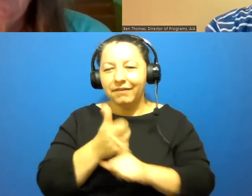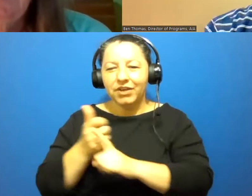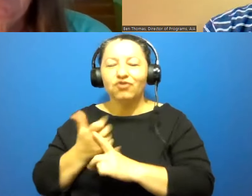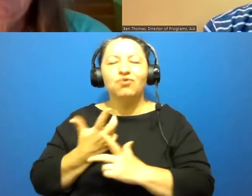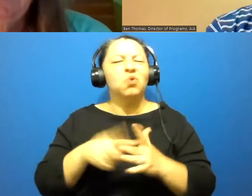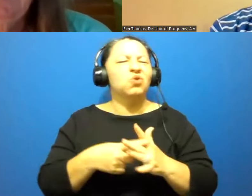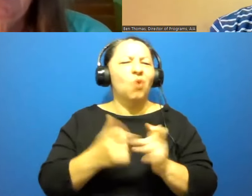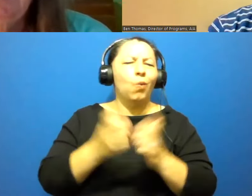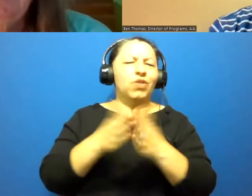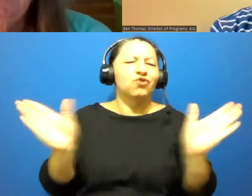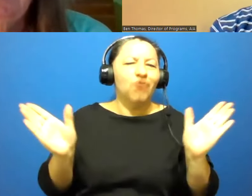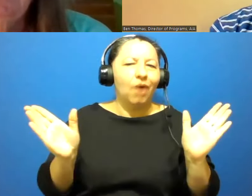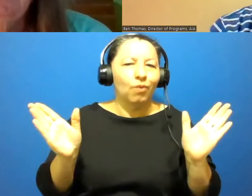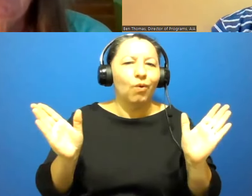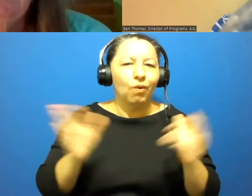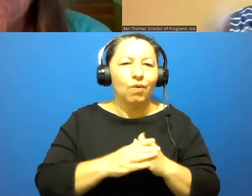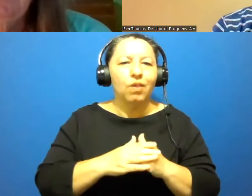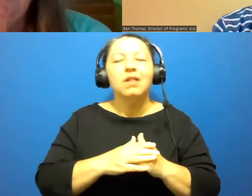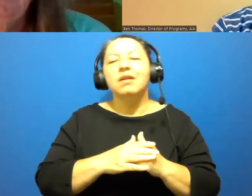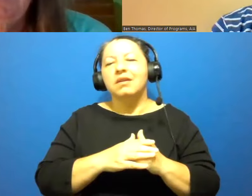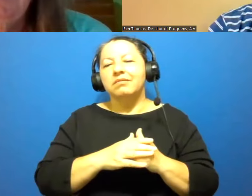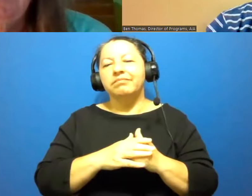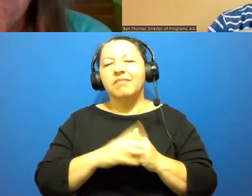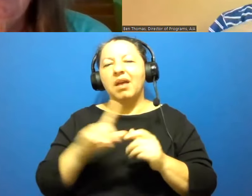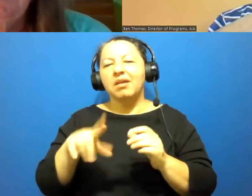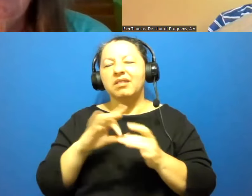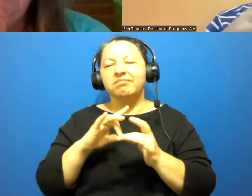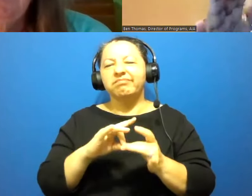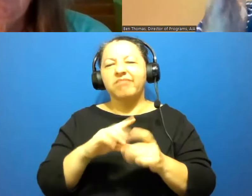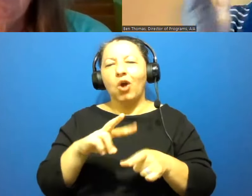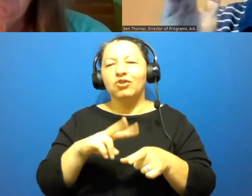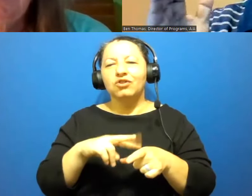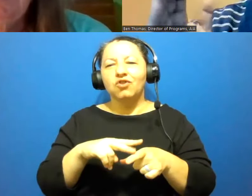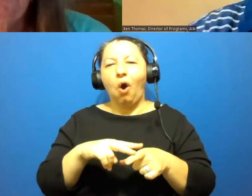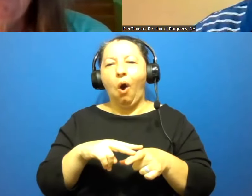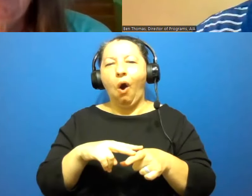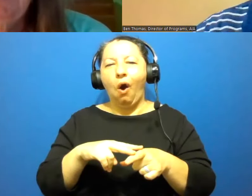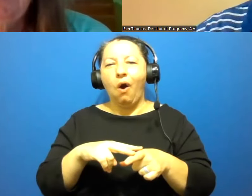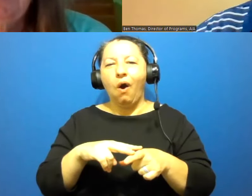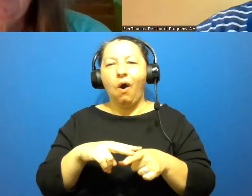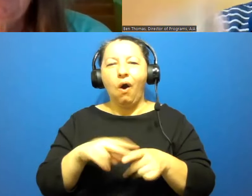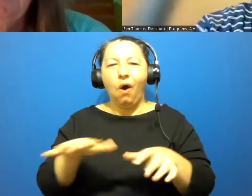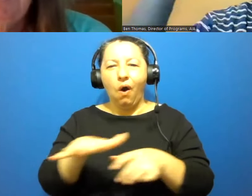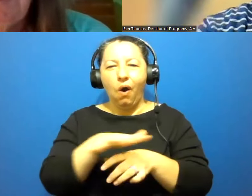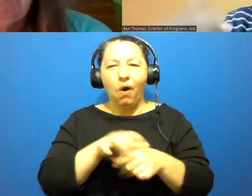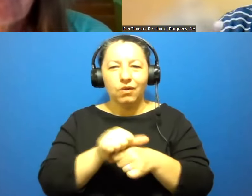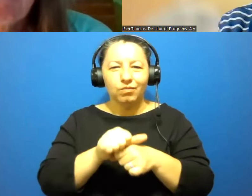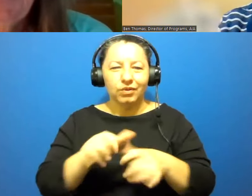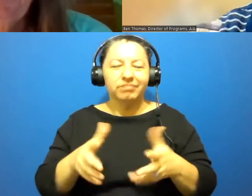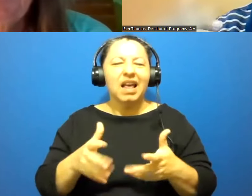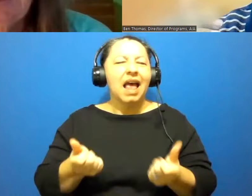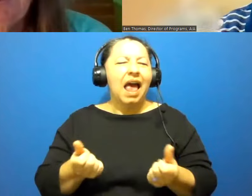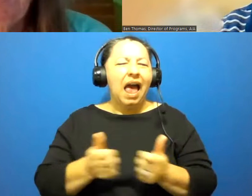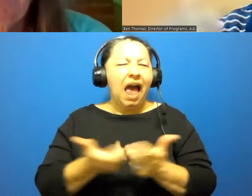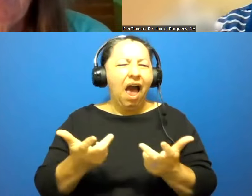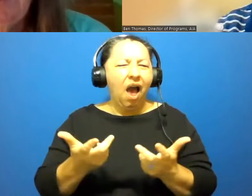a general question about salt. Saltworks, and this is a multi-part question, Heather. How extensive